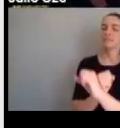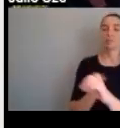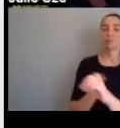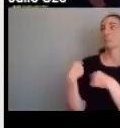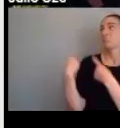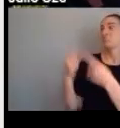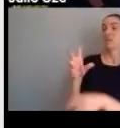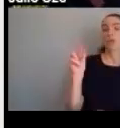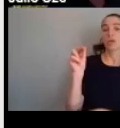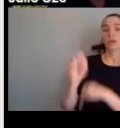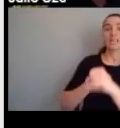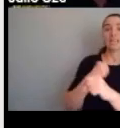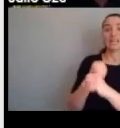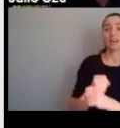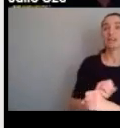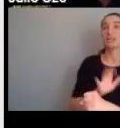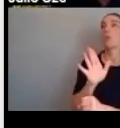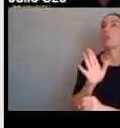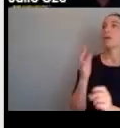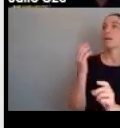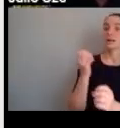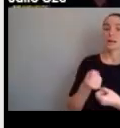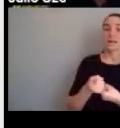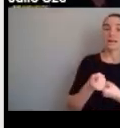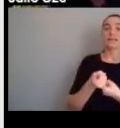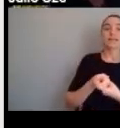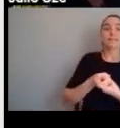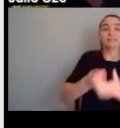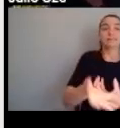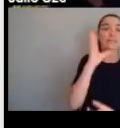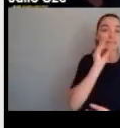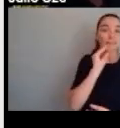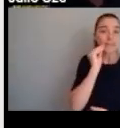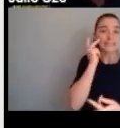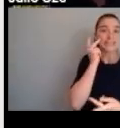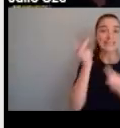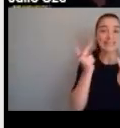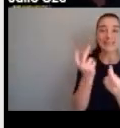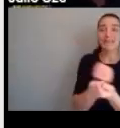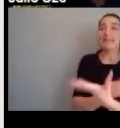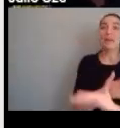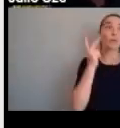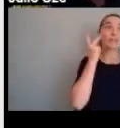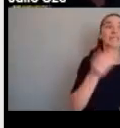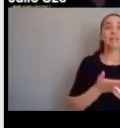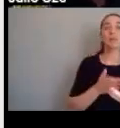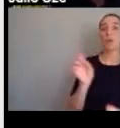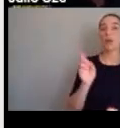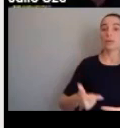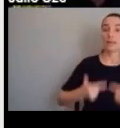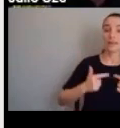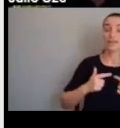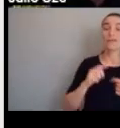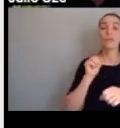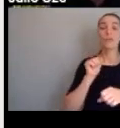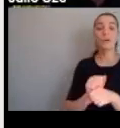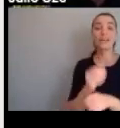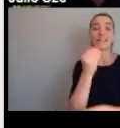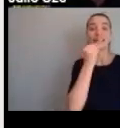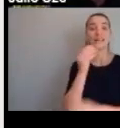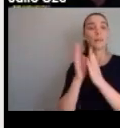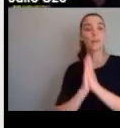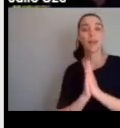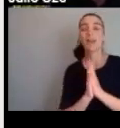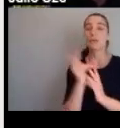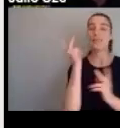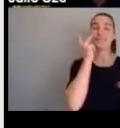work, play, and pray, and we speak for ourselves. Environmental justice advocates conceptually framed environmental problems and their roots with